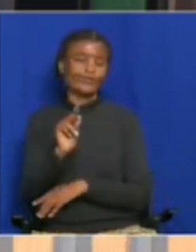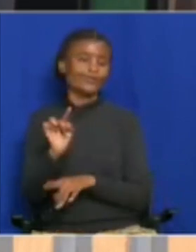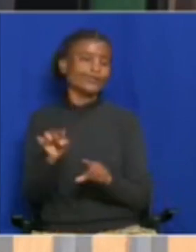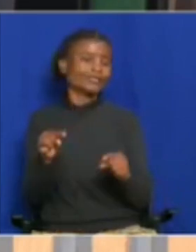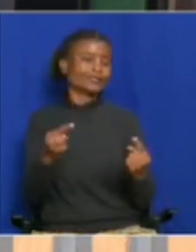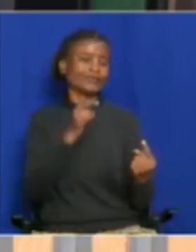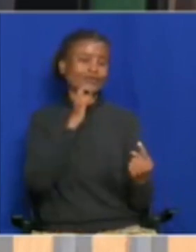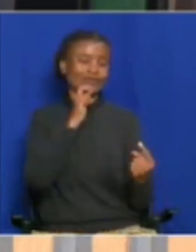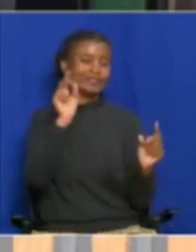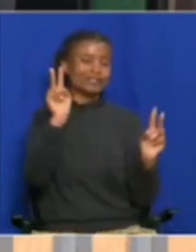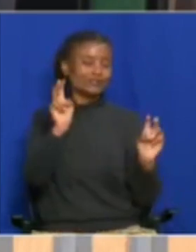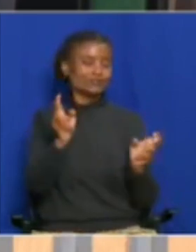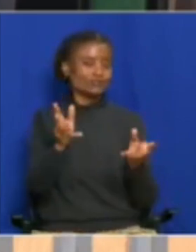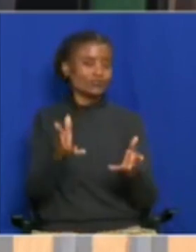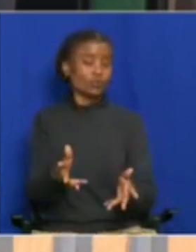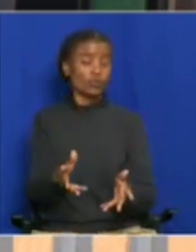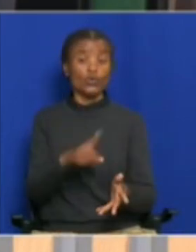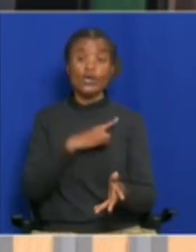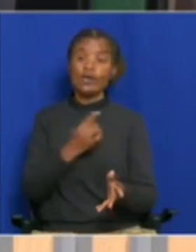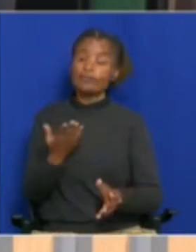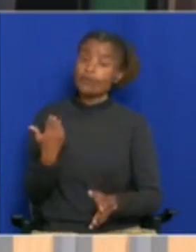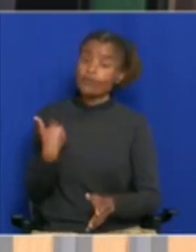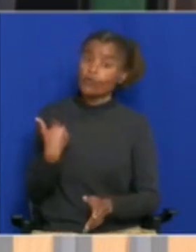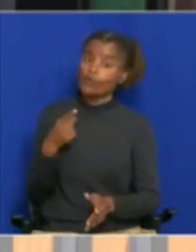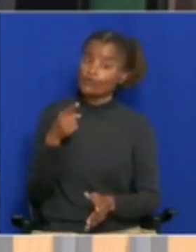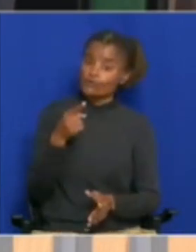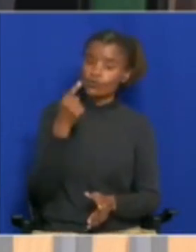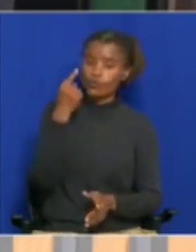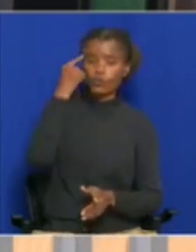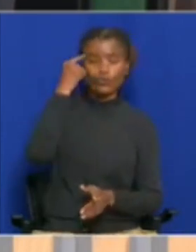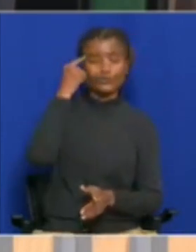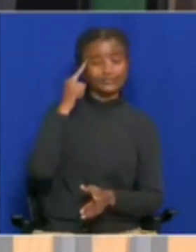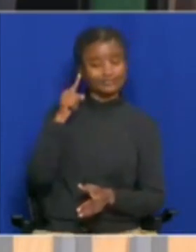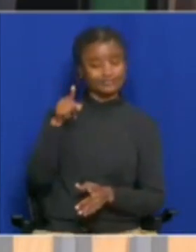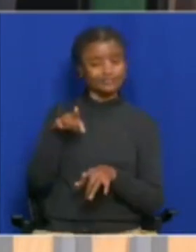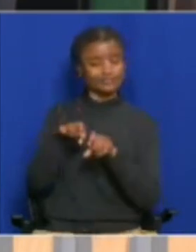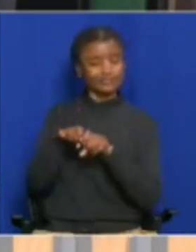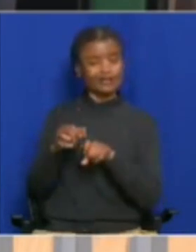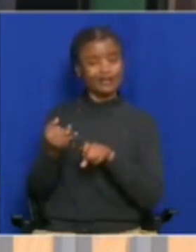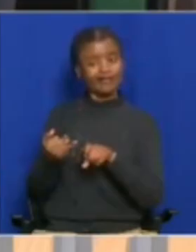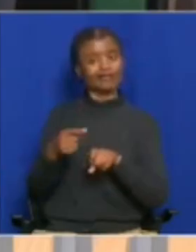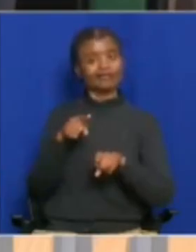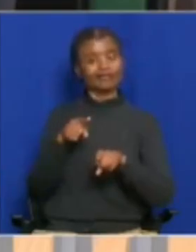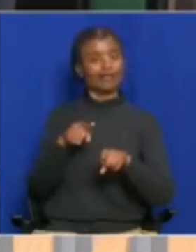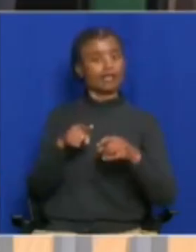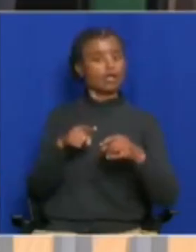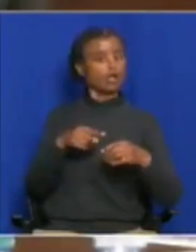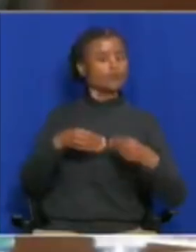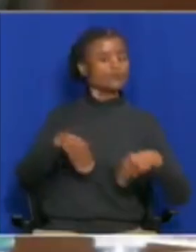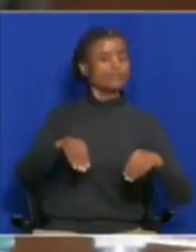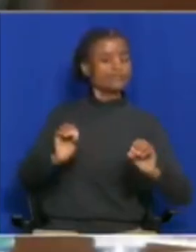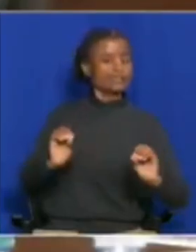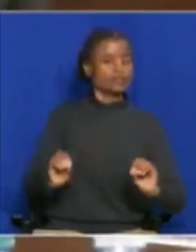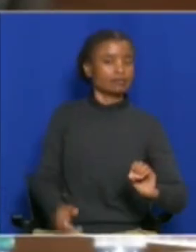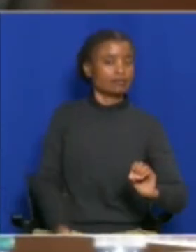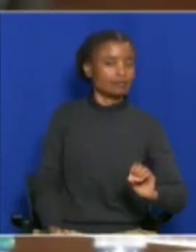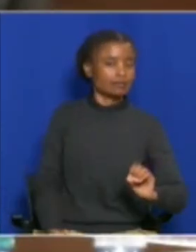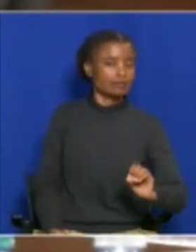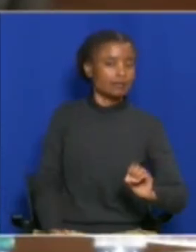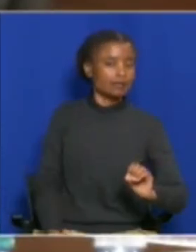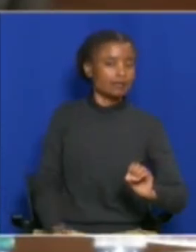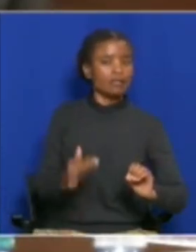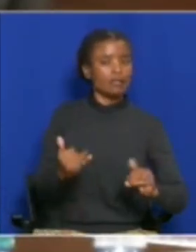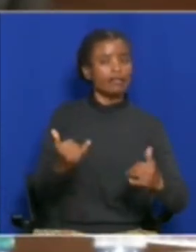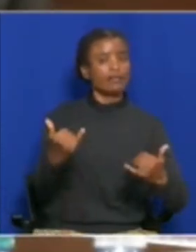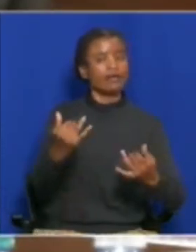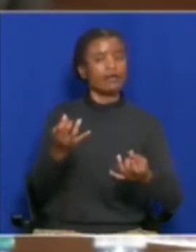you considered the test to be subjective. Now you are saying something that suggests that somehow you